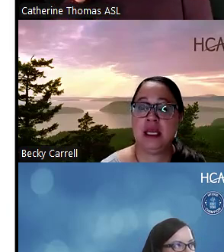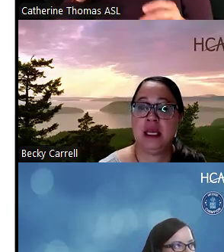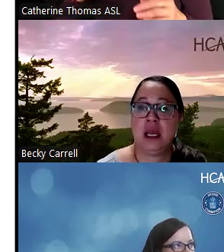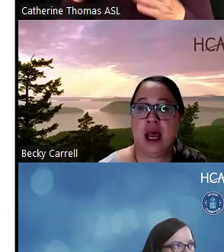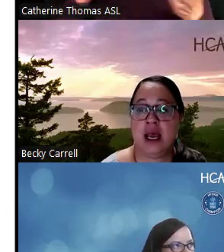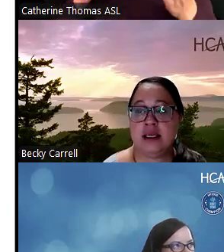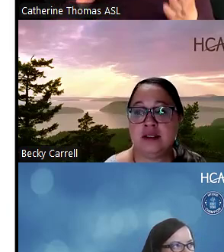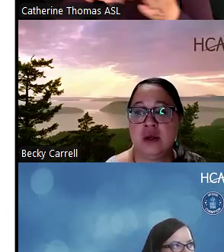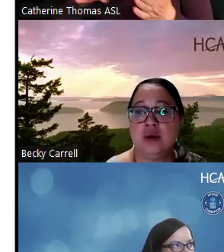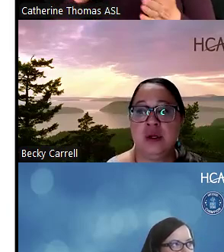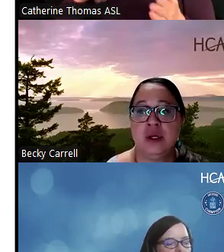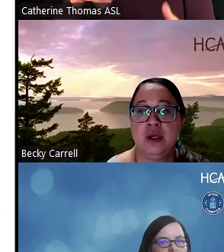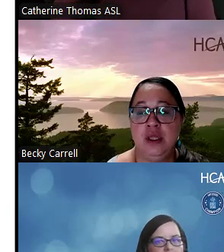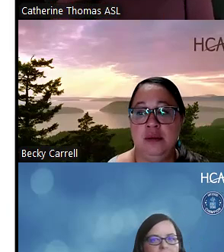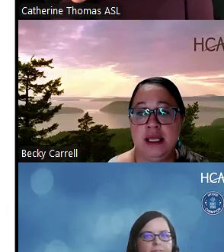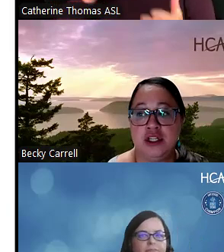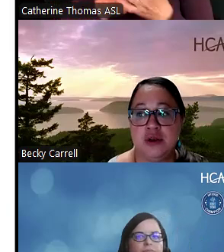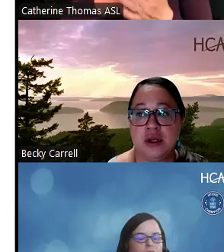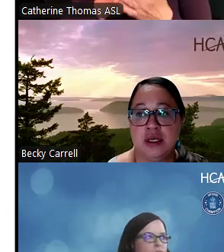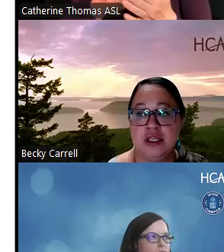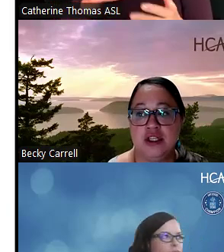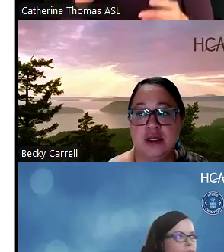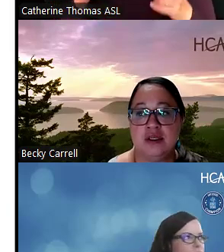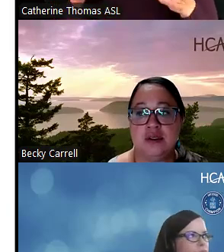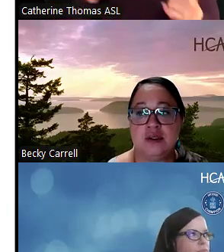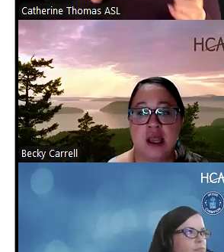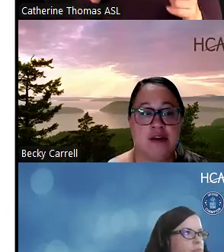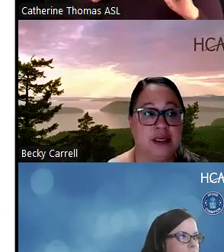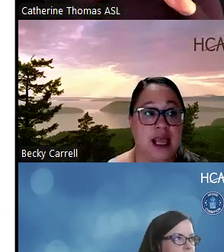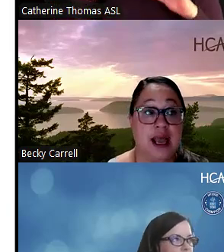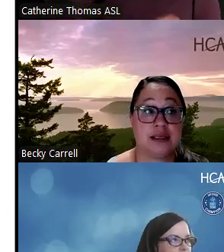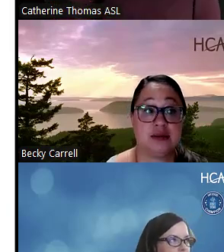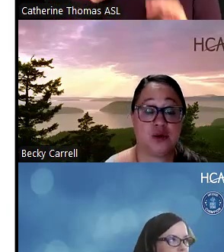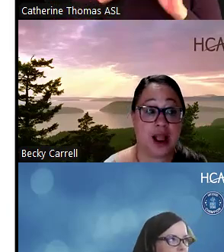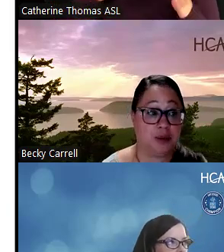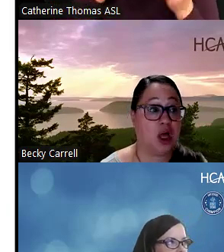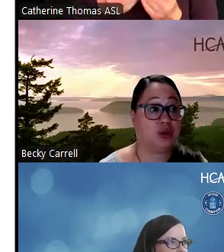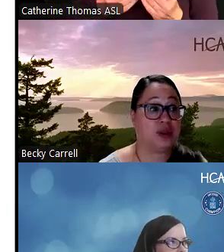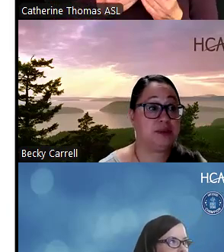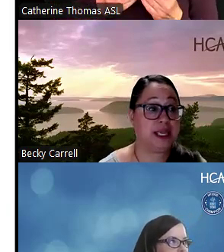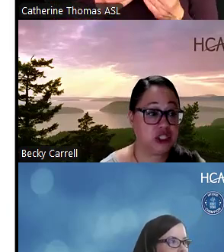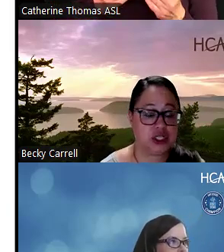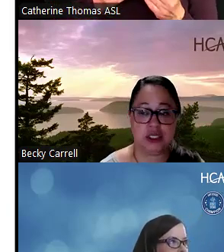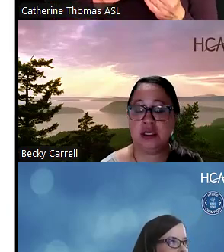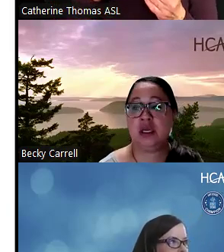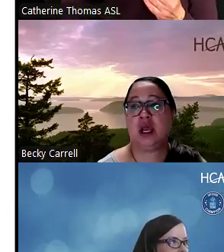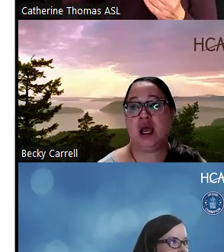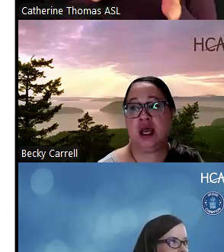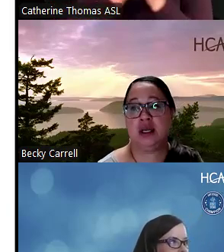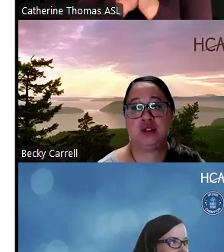Medicaid? So the managed care organizations have been asked for Apple Health